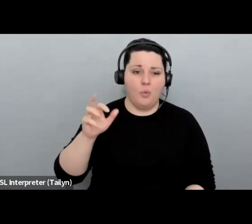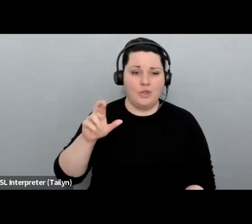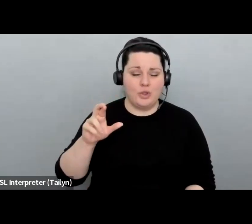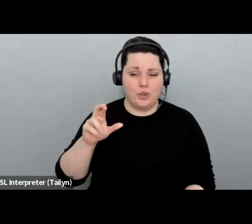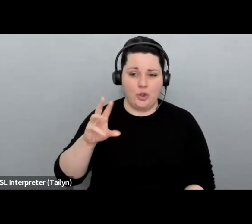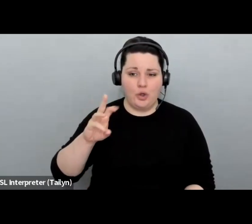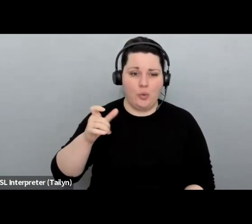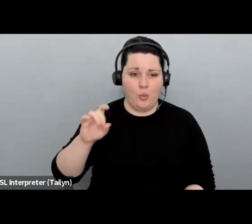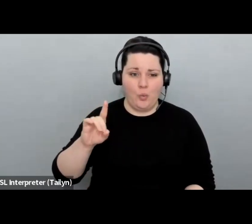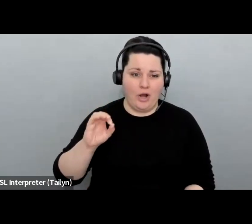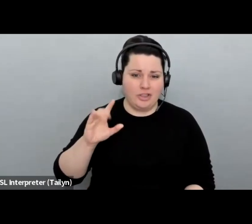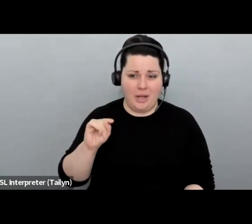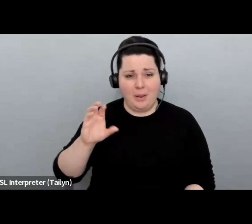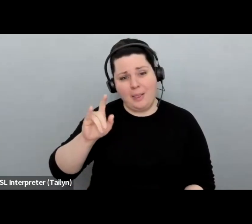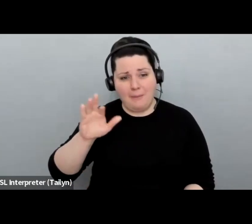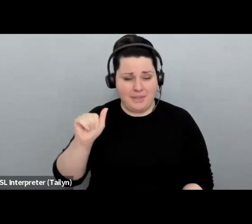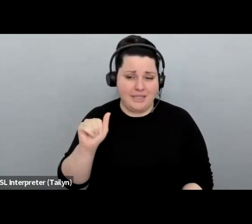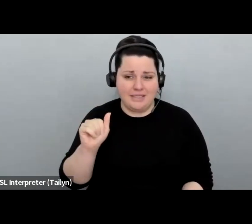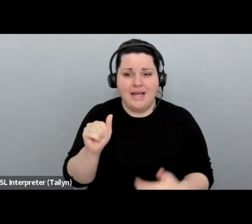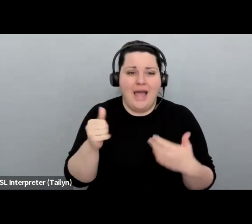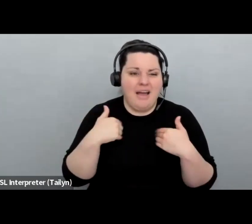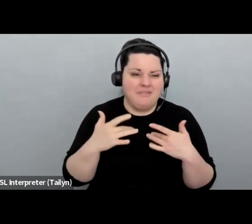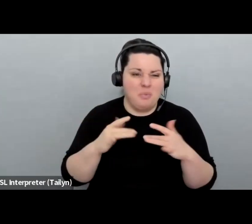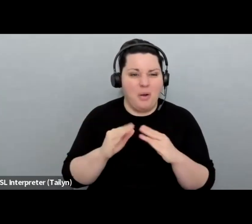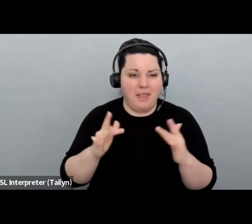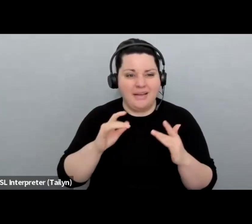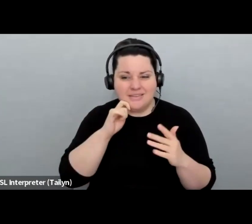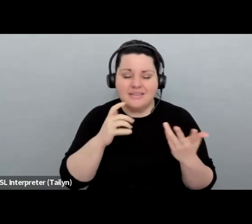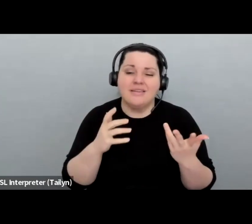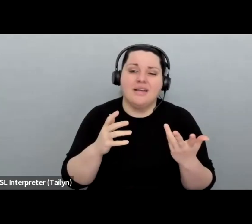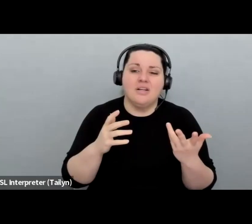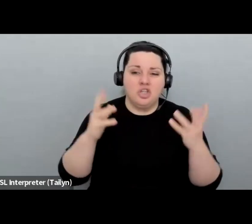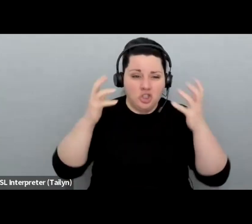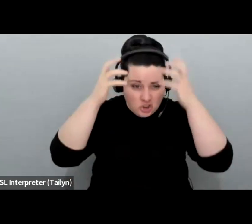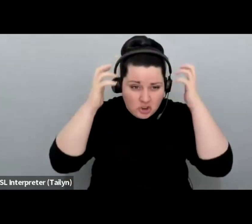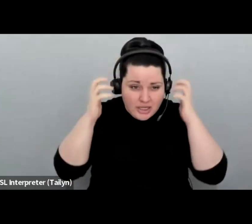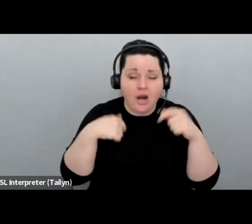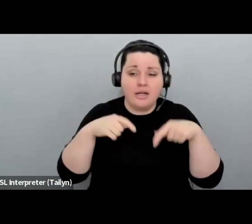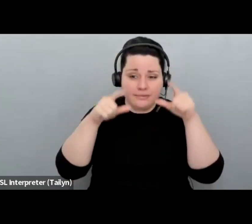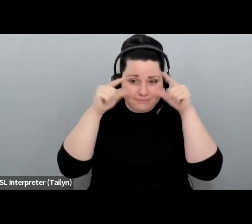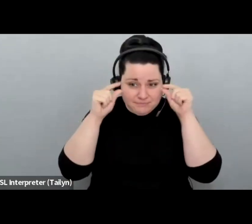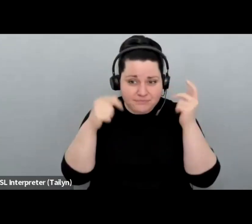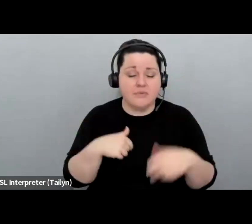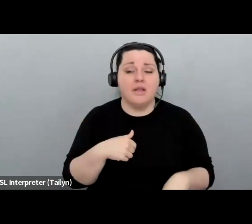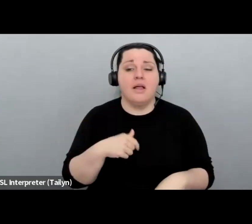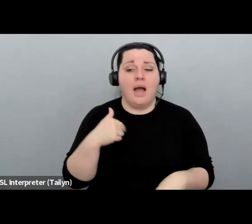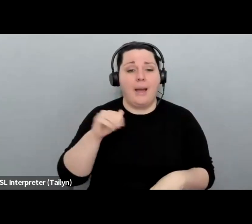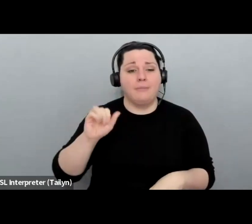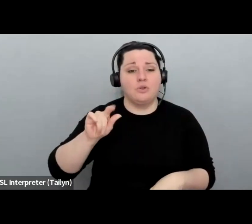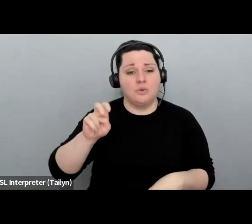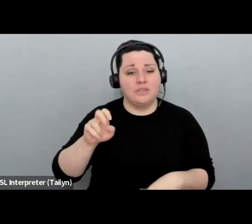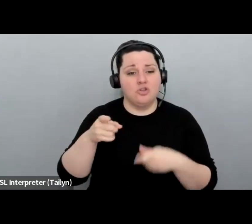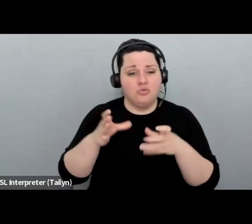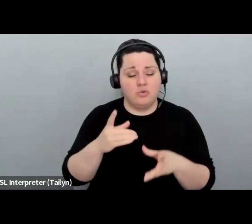with curly shoulder length hair and glasses. I am the Associate Director of Education